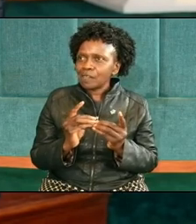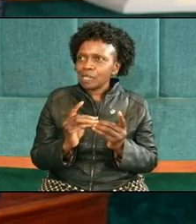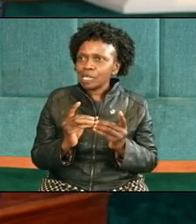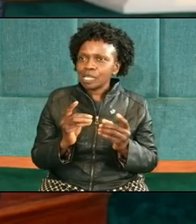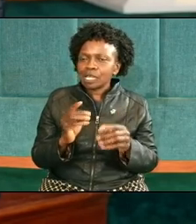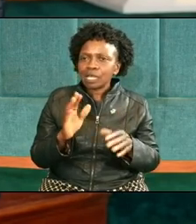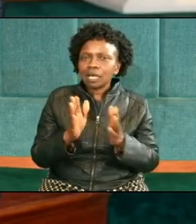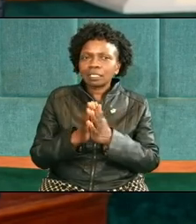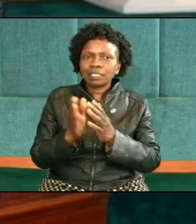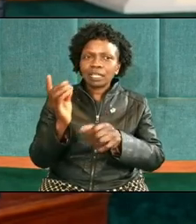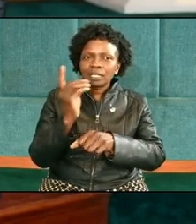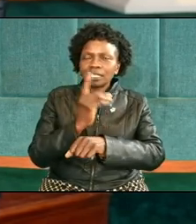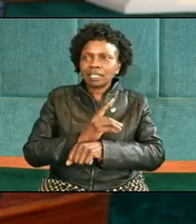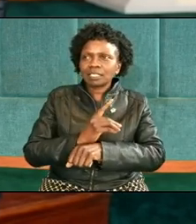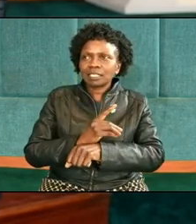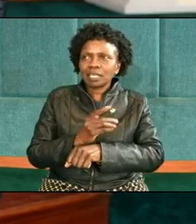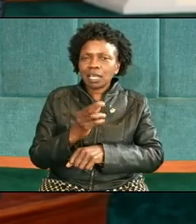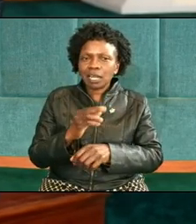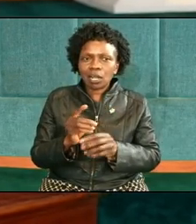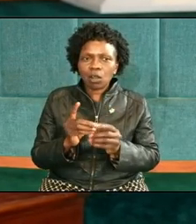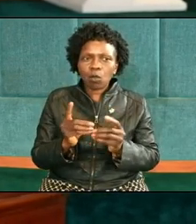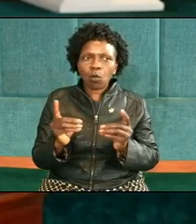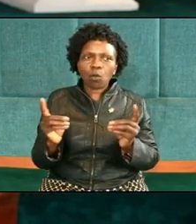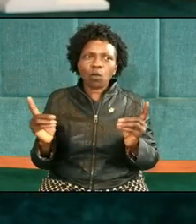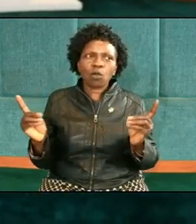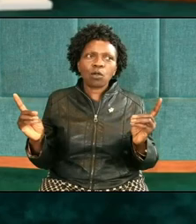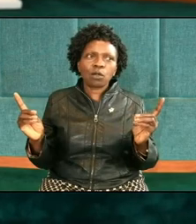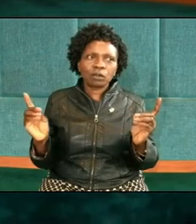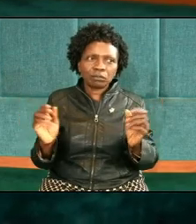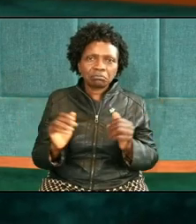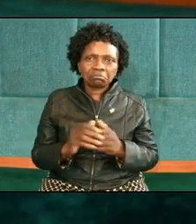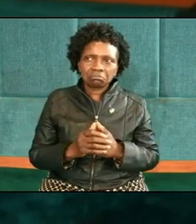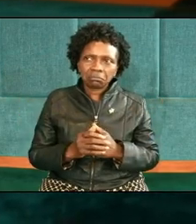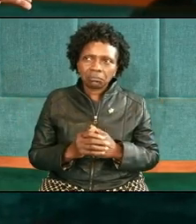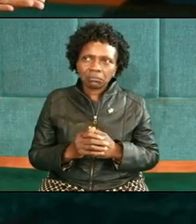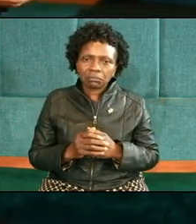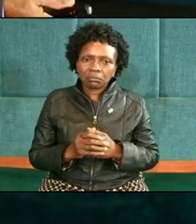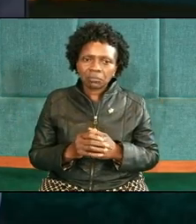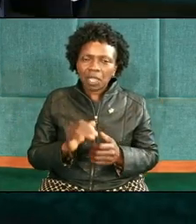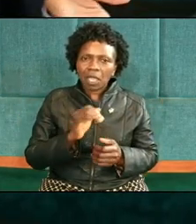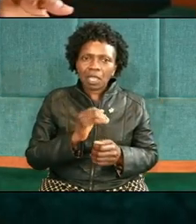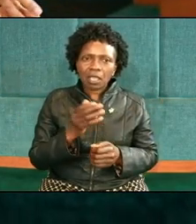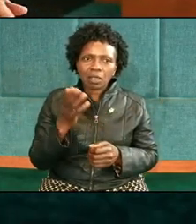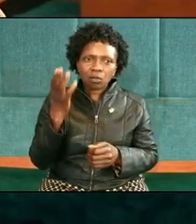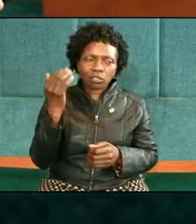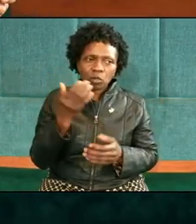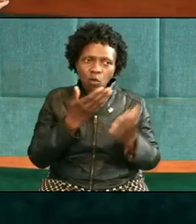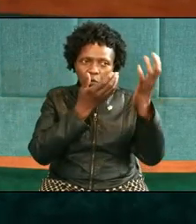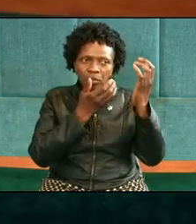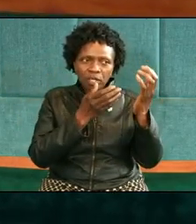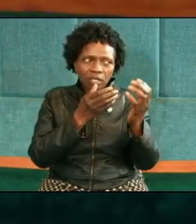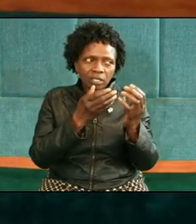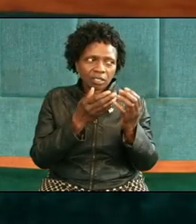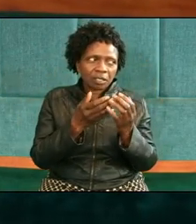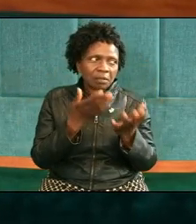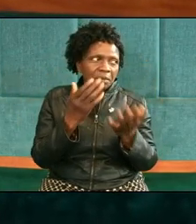and the days are long, and I was hoping it would be the other way around.